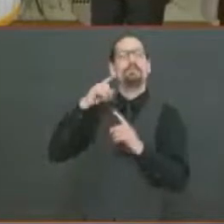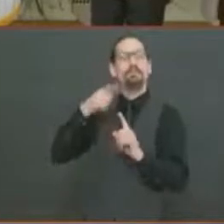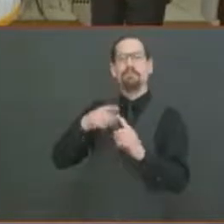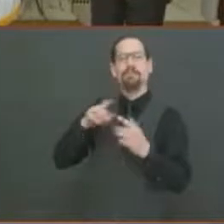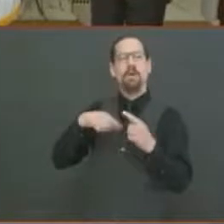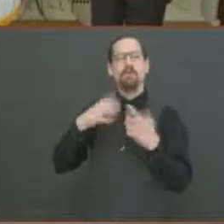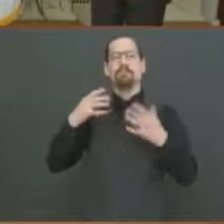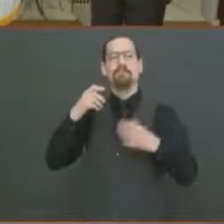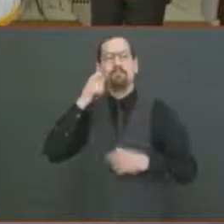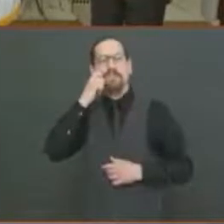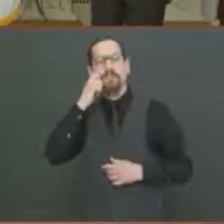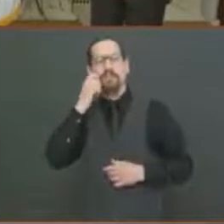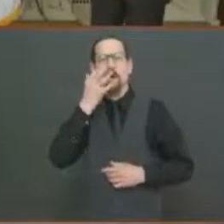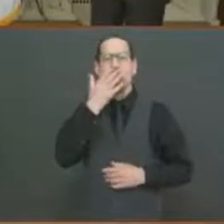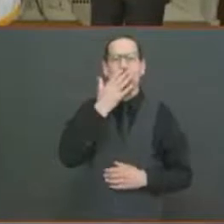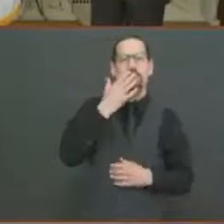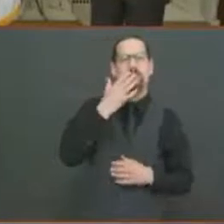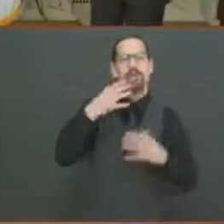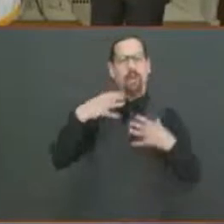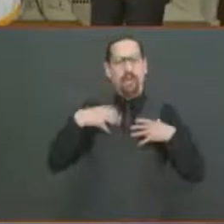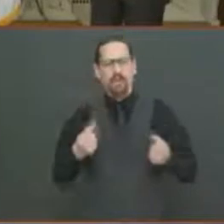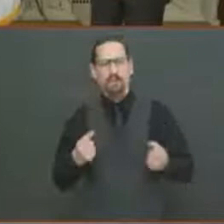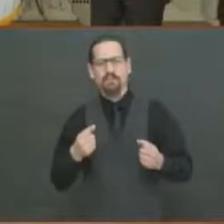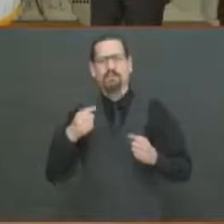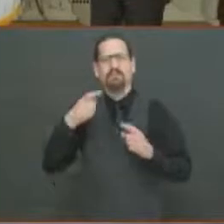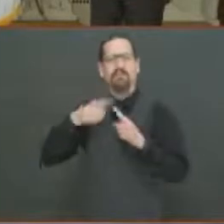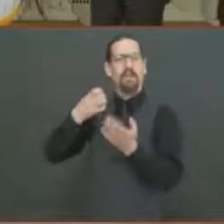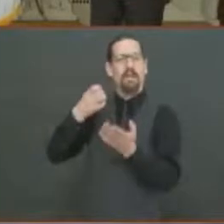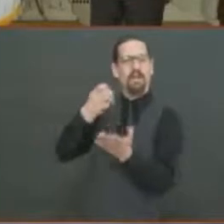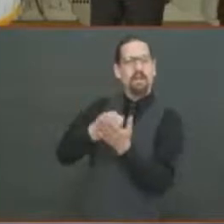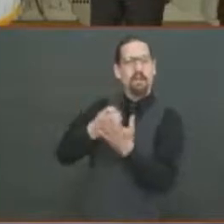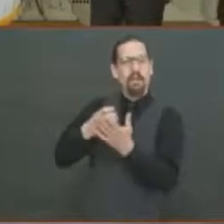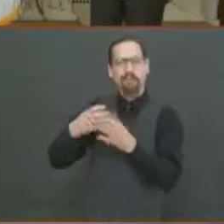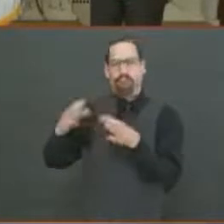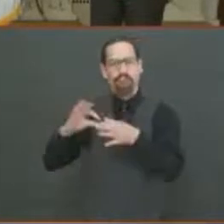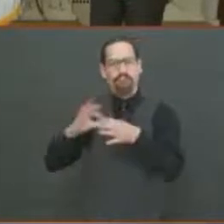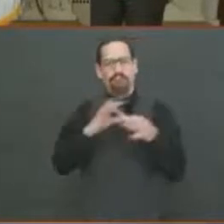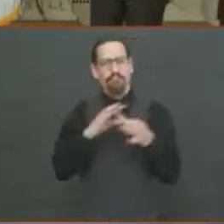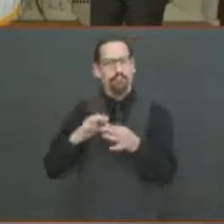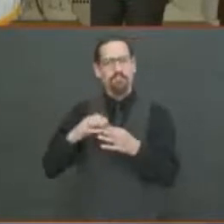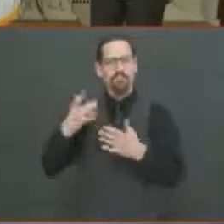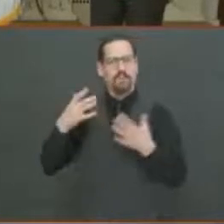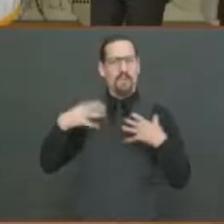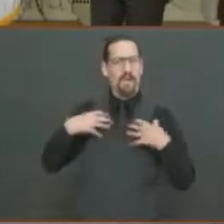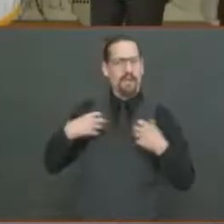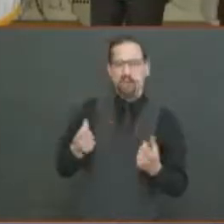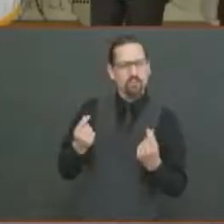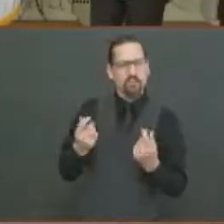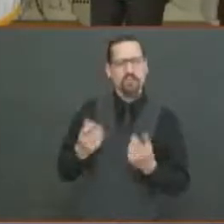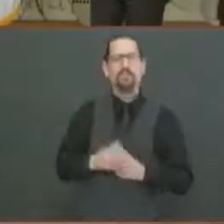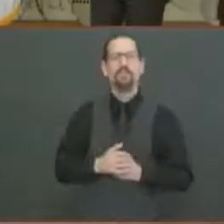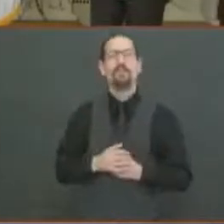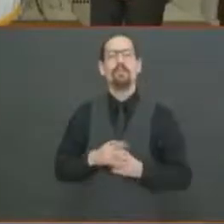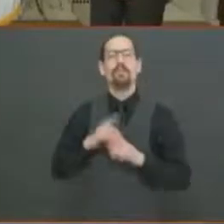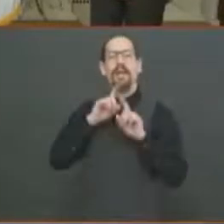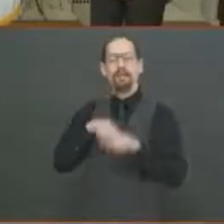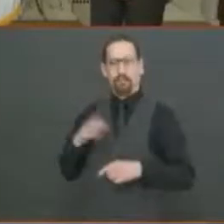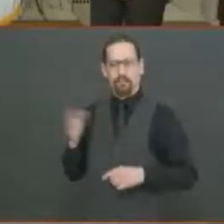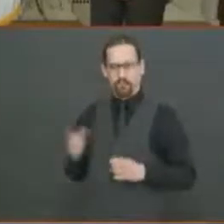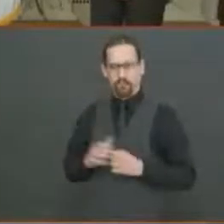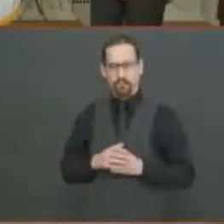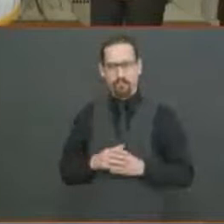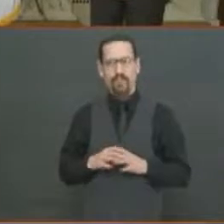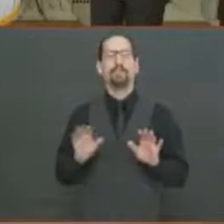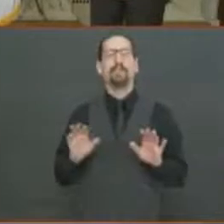health disparities on your reopening plans? I very much appreciate that question, Steve. Our leaders in